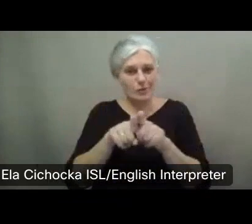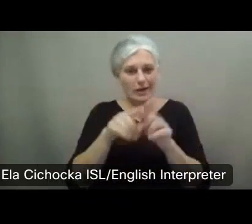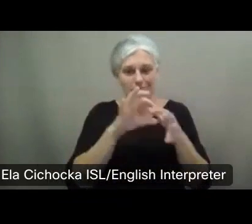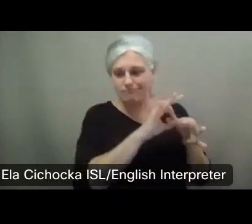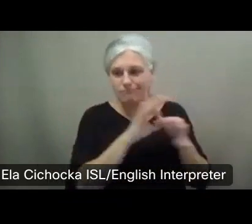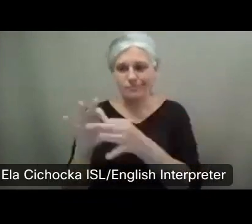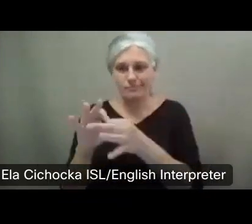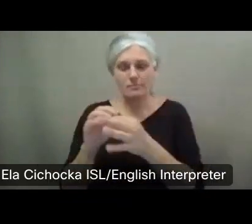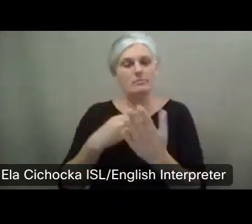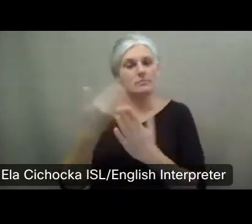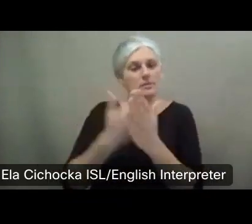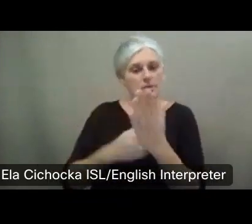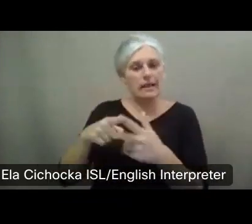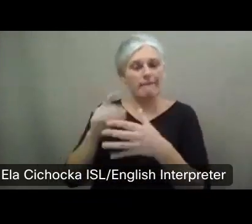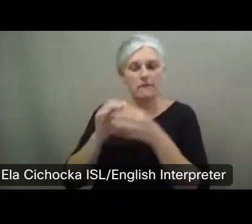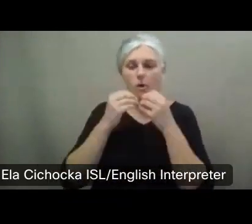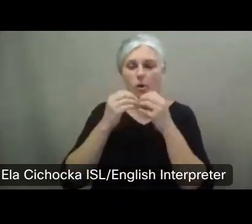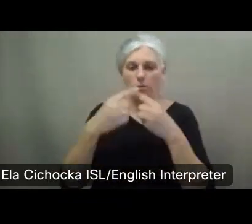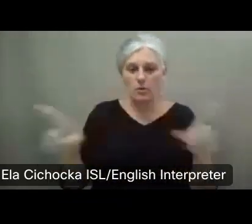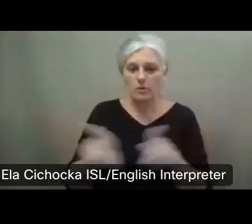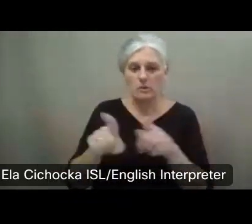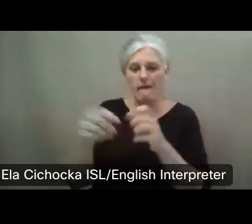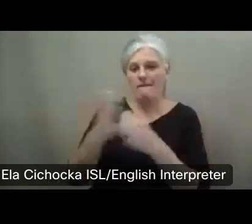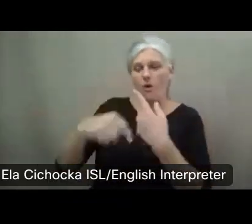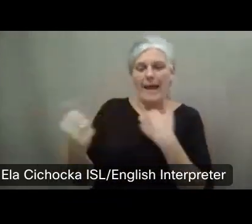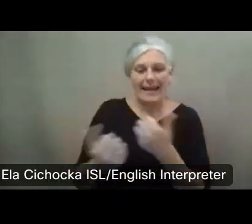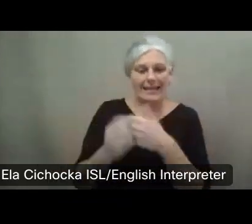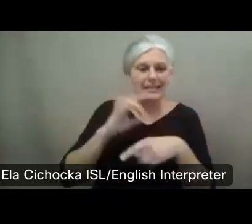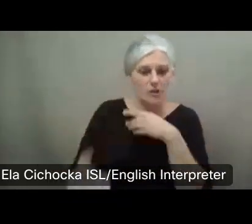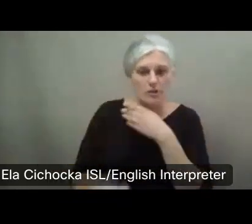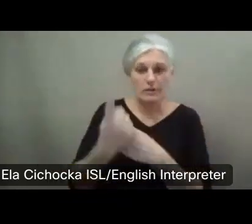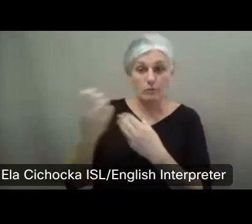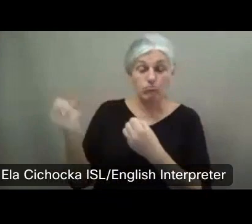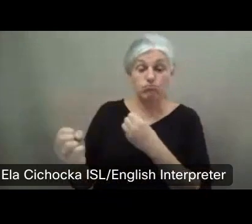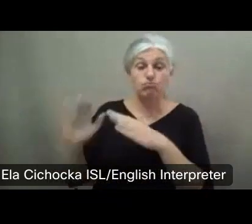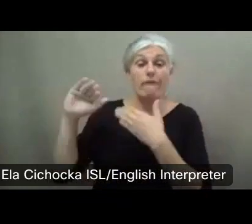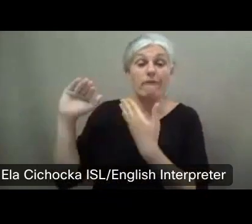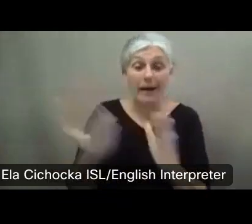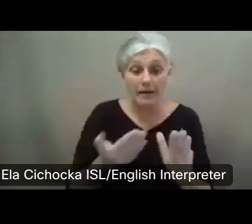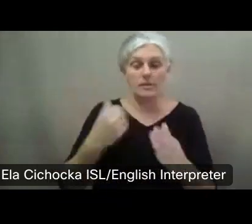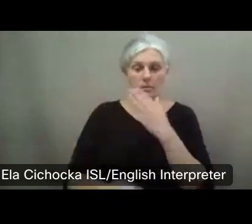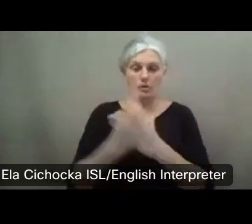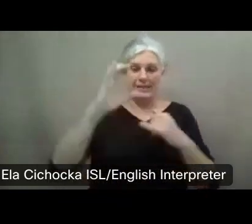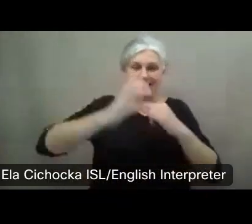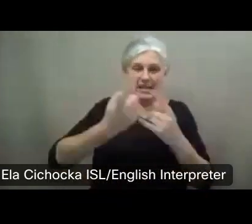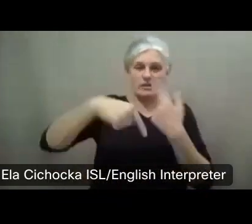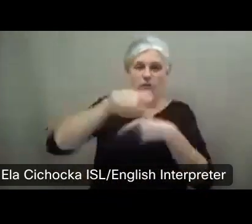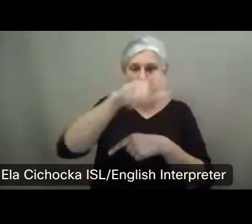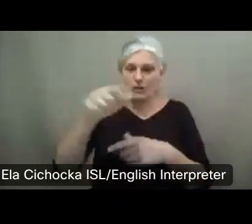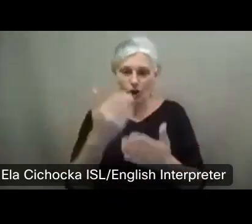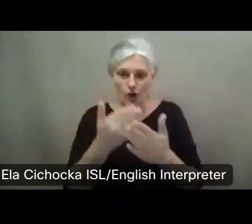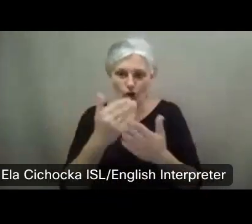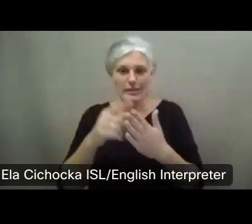around the open disclosure for incidents to provide that opportunity has been discussed before for that learning and the